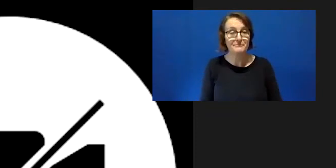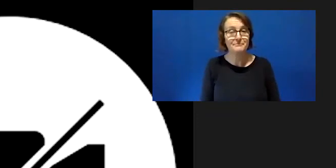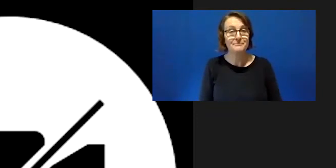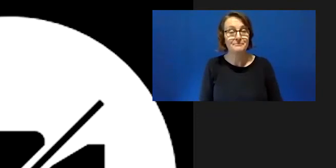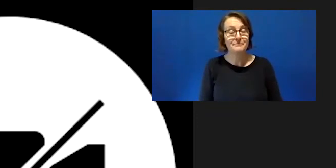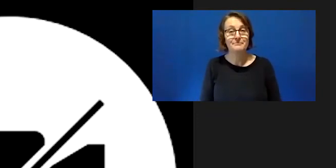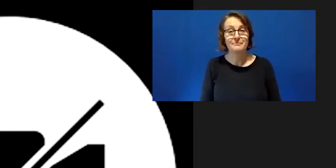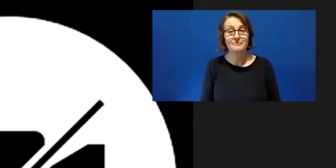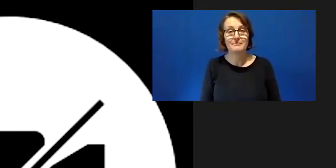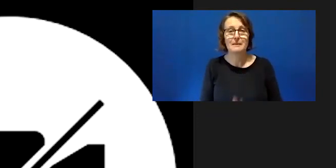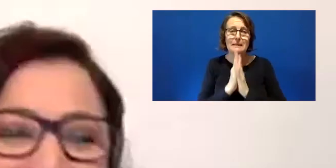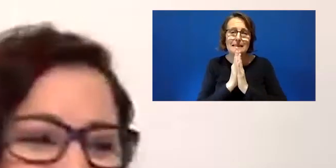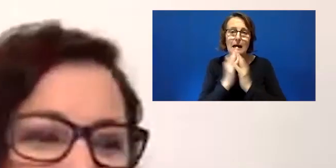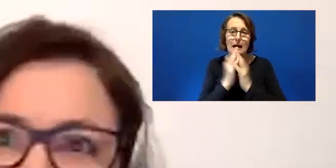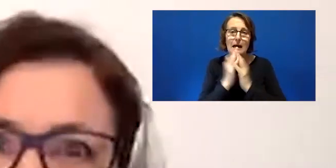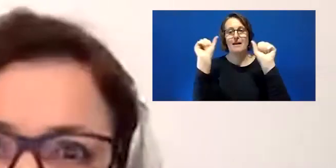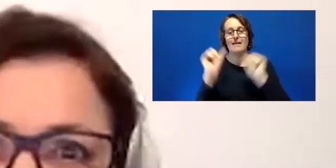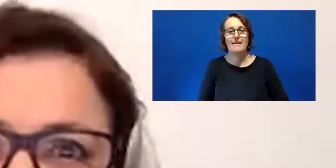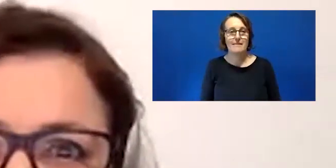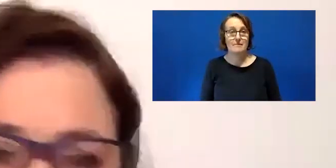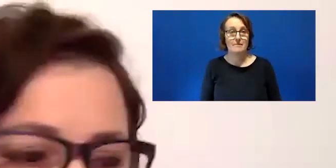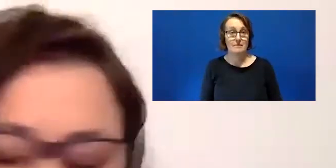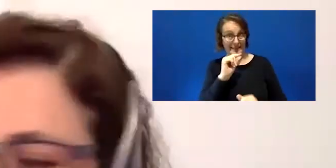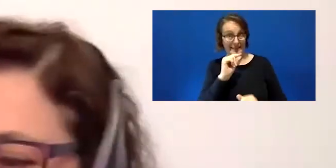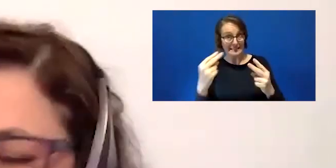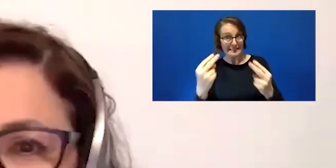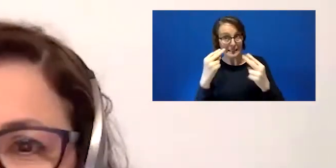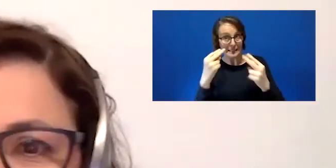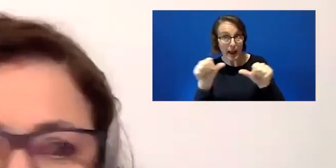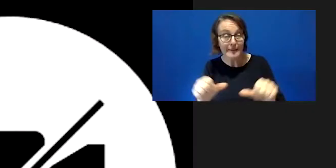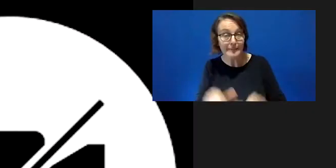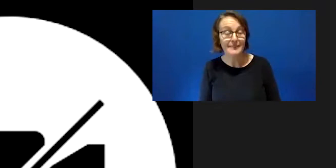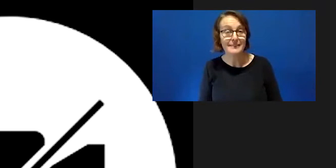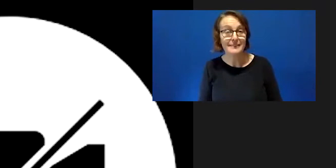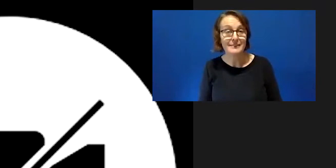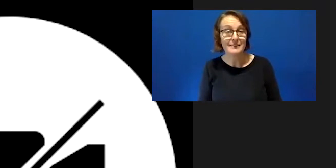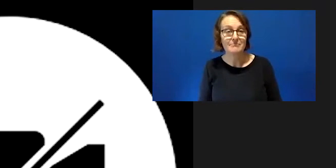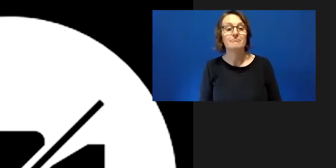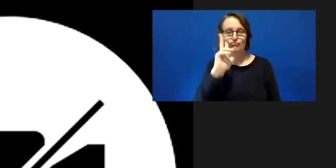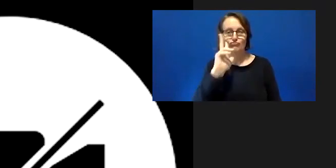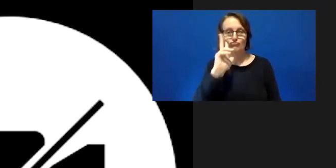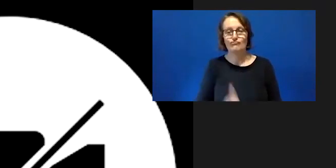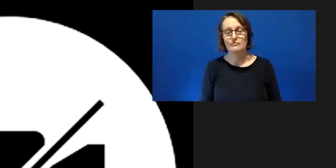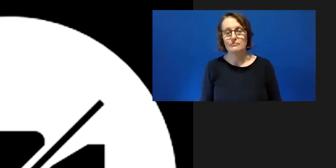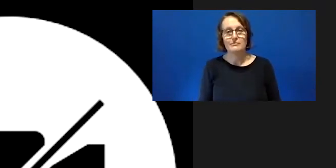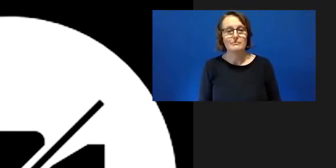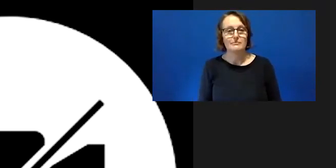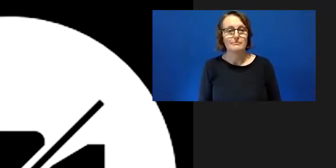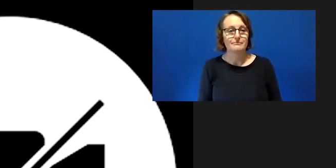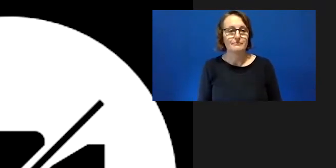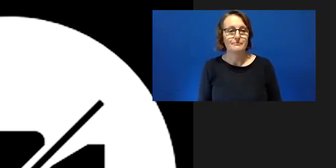Please work. Okay. How's that? Is that working? Looks great. Yeah. Okay, cool.